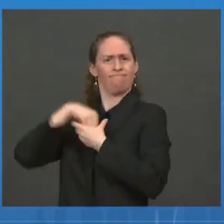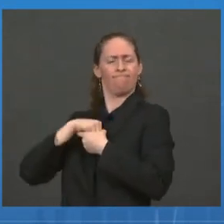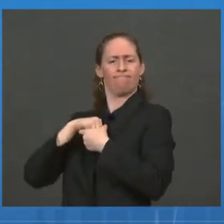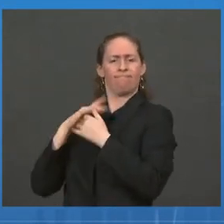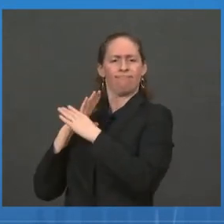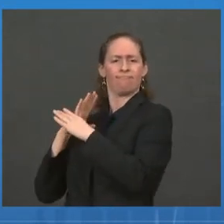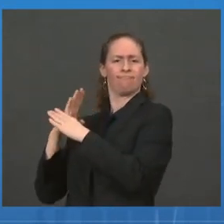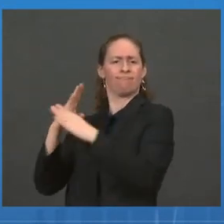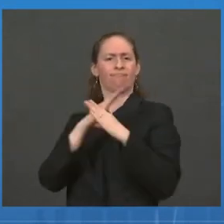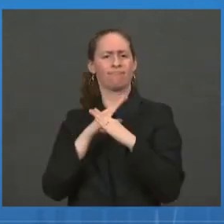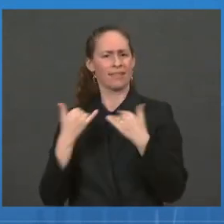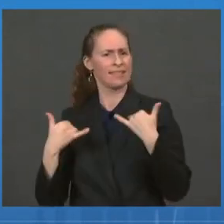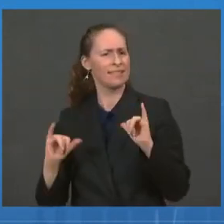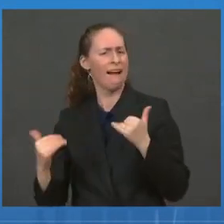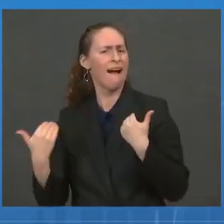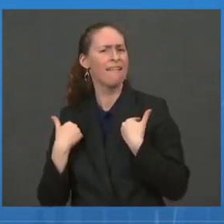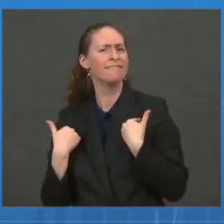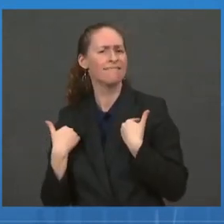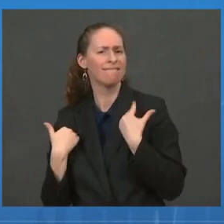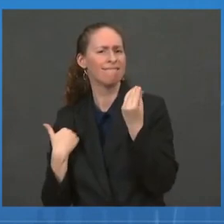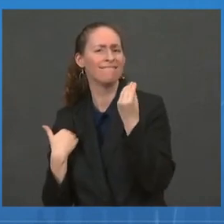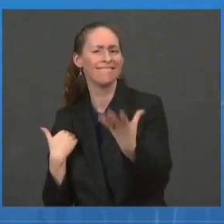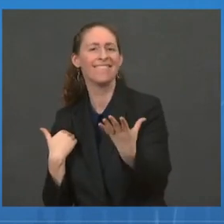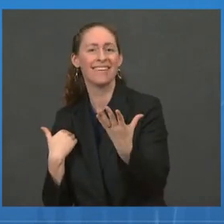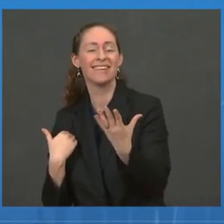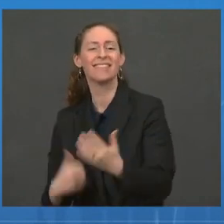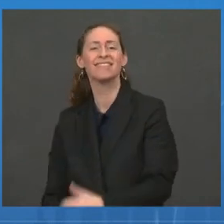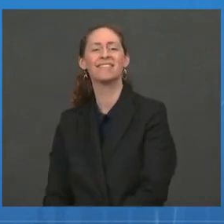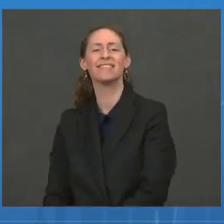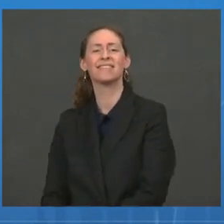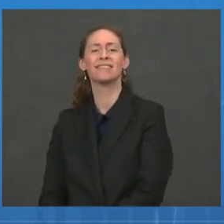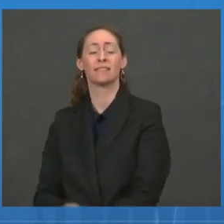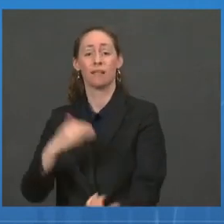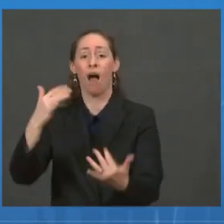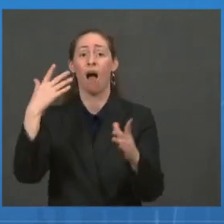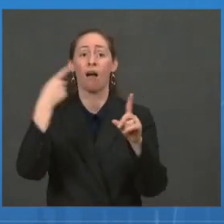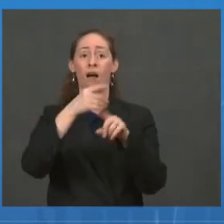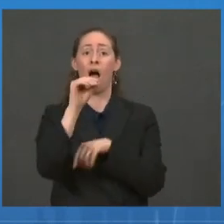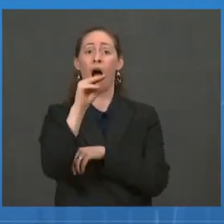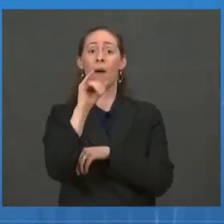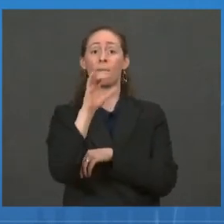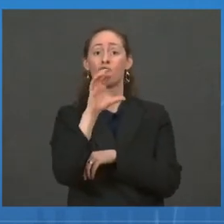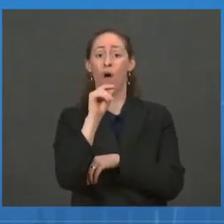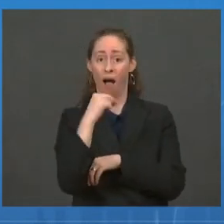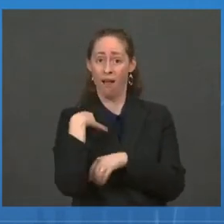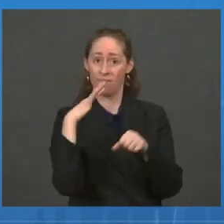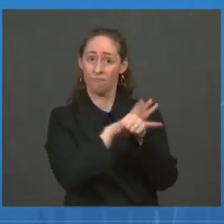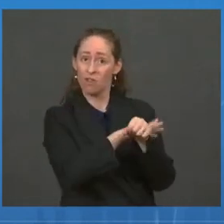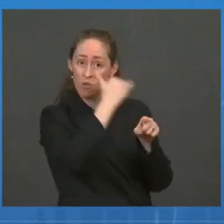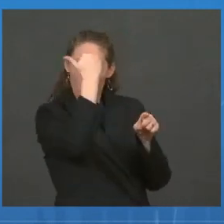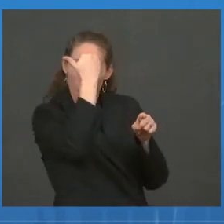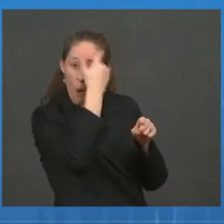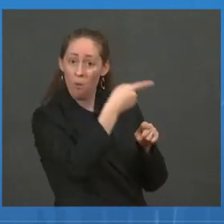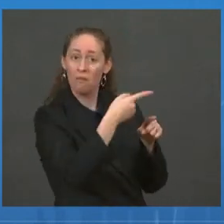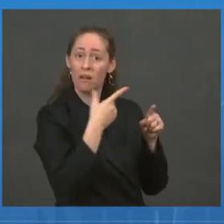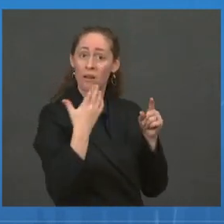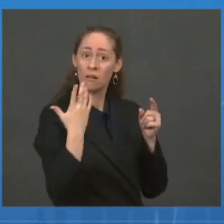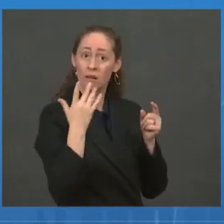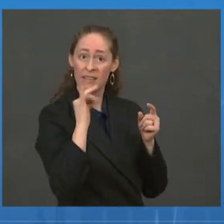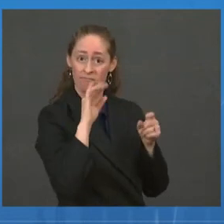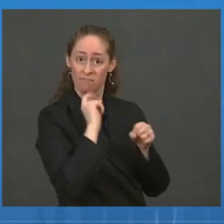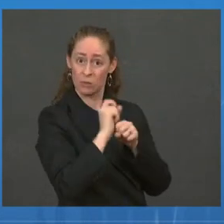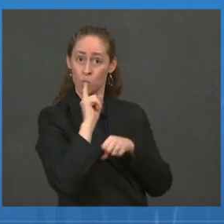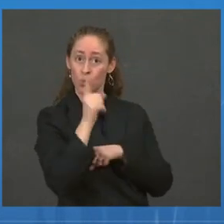diminution our protection is going to be but we know that when you boost somebody you elevate your level of protection very